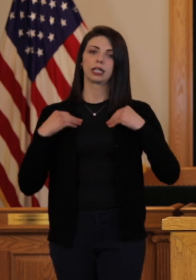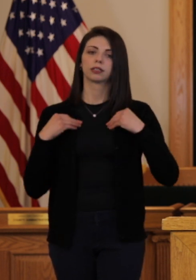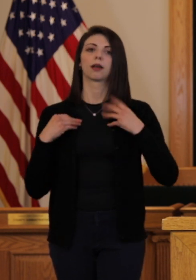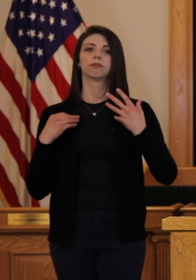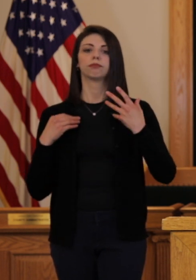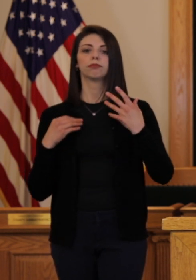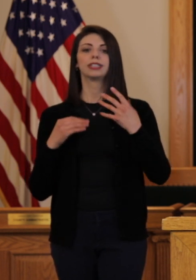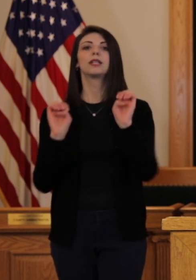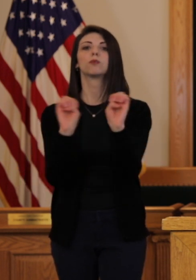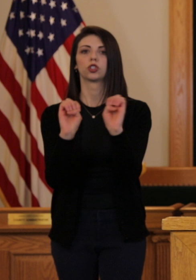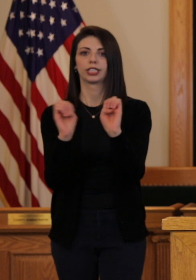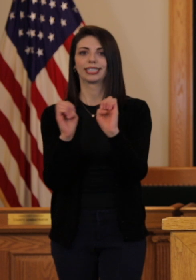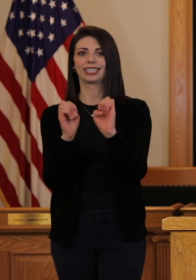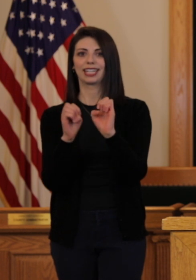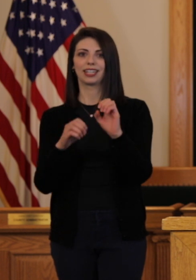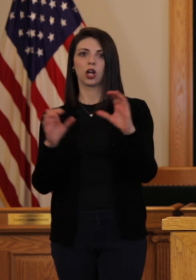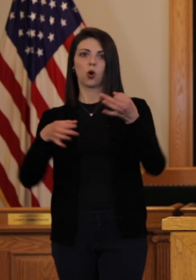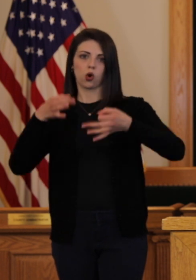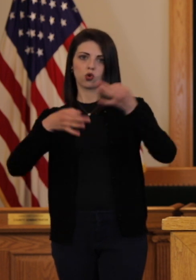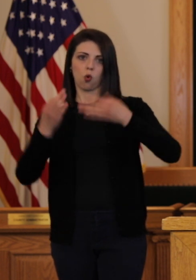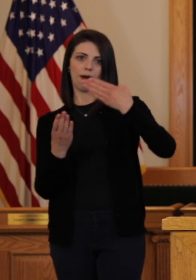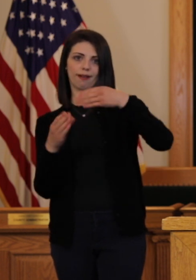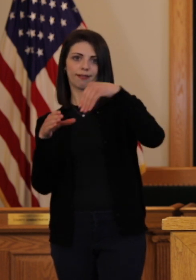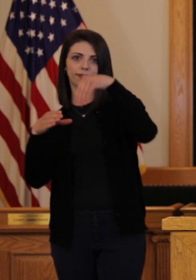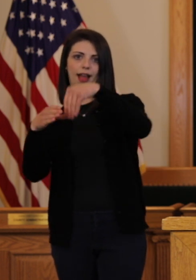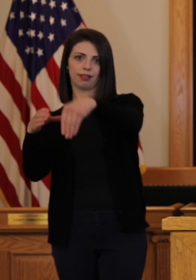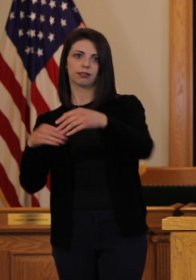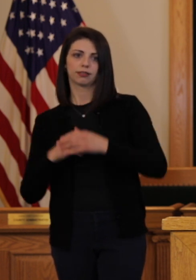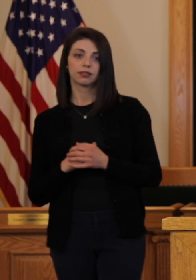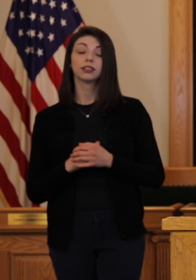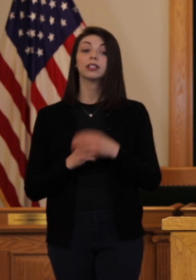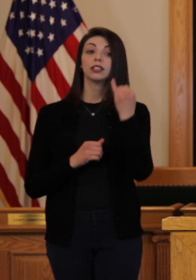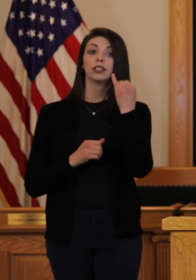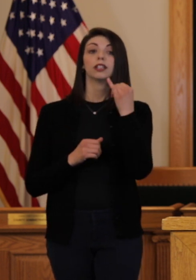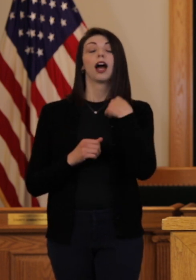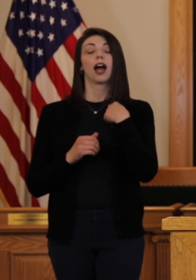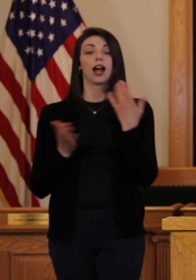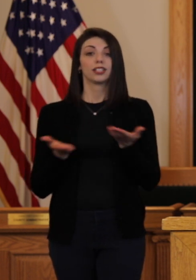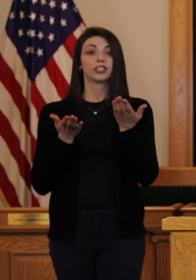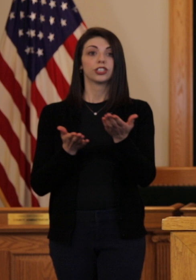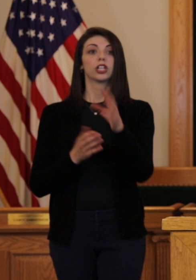filings at this point. I would encourage anyone interested in court activity to visit